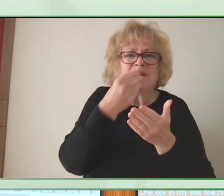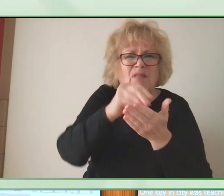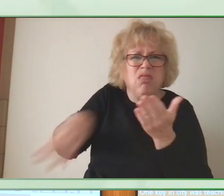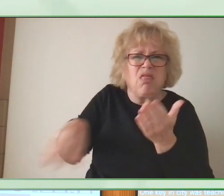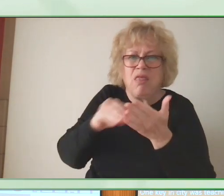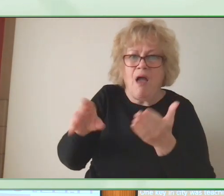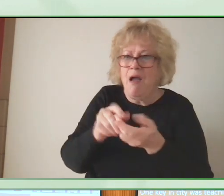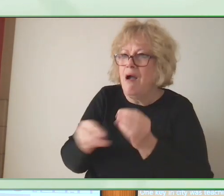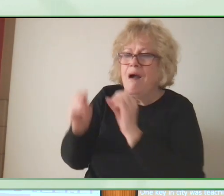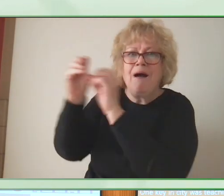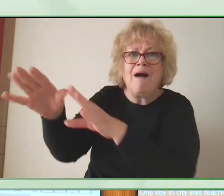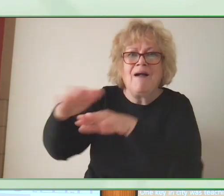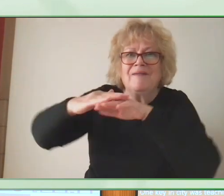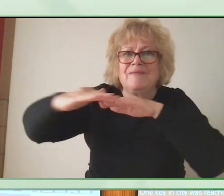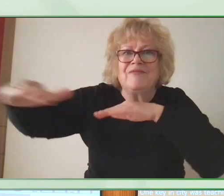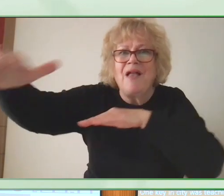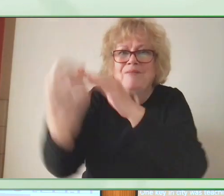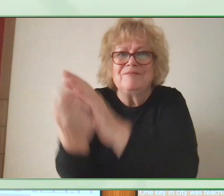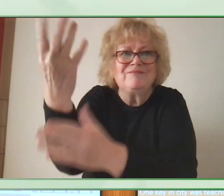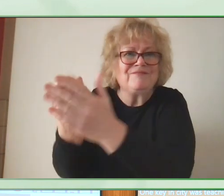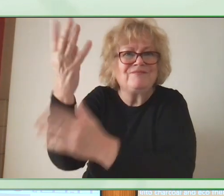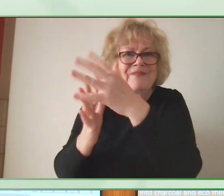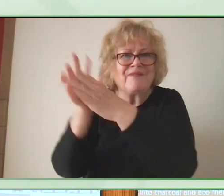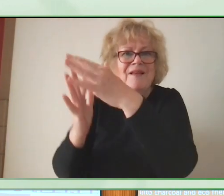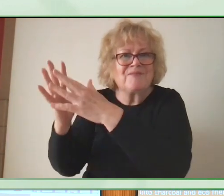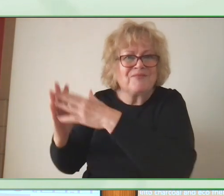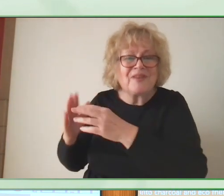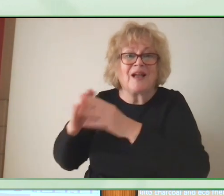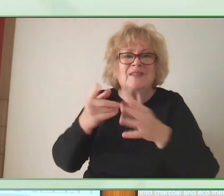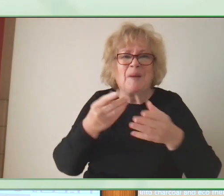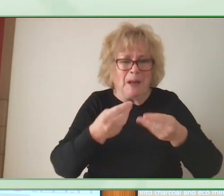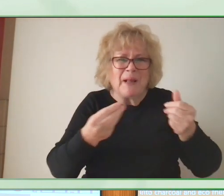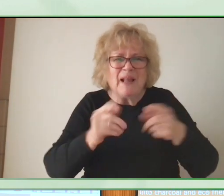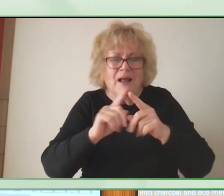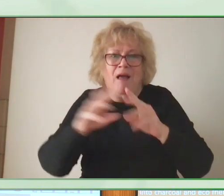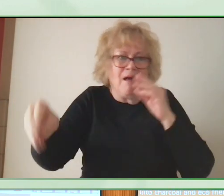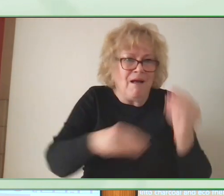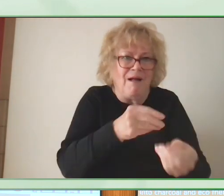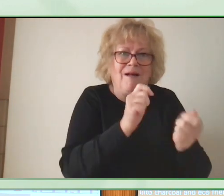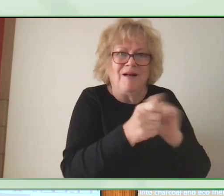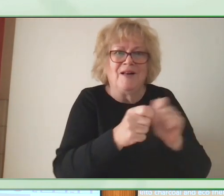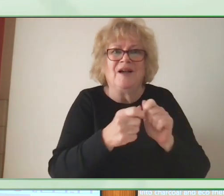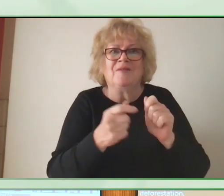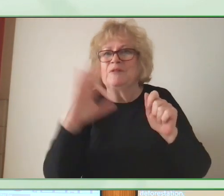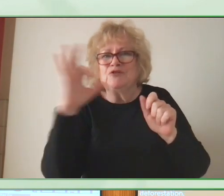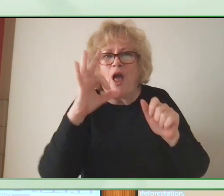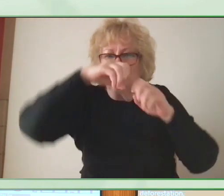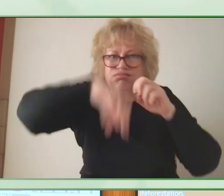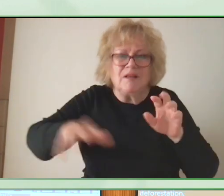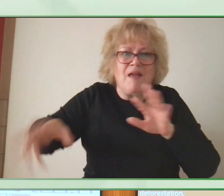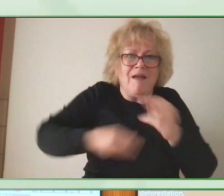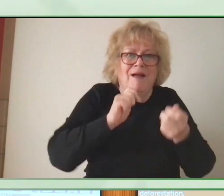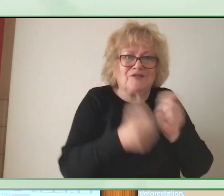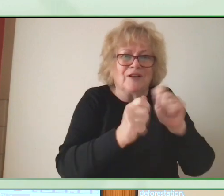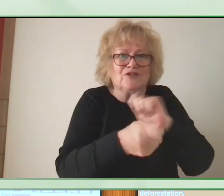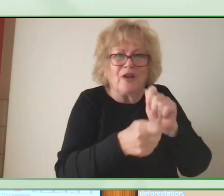which significantly contribute to deforestation. Through these efforts, we provide them with foundational knowledge